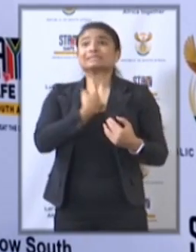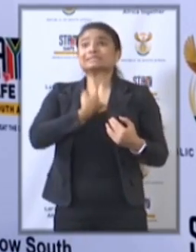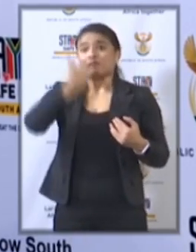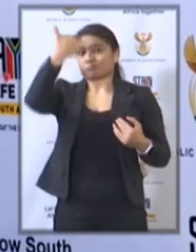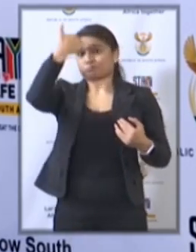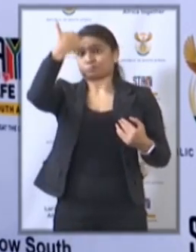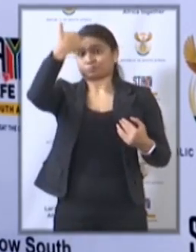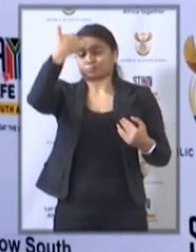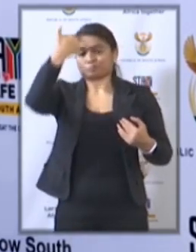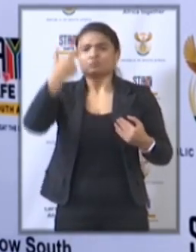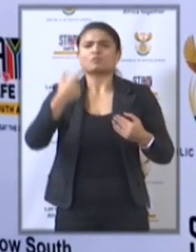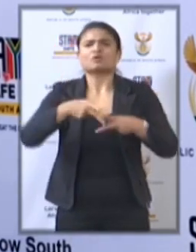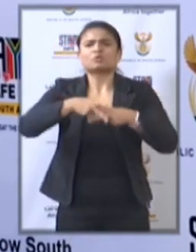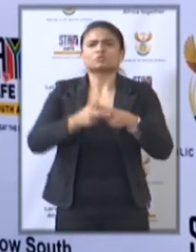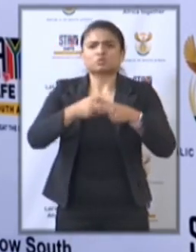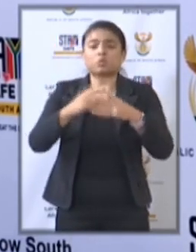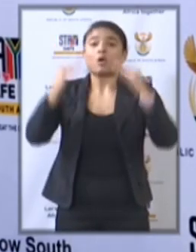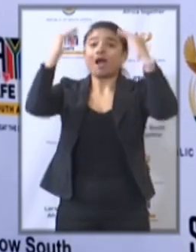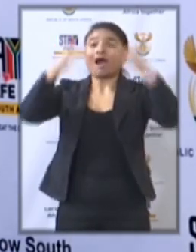by Higher Health,